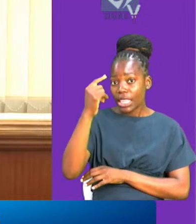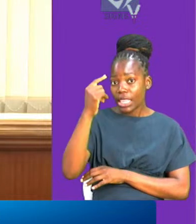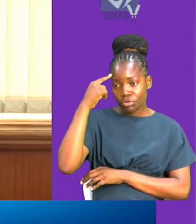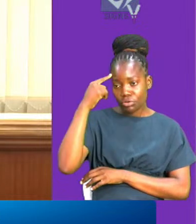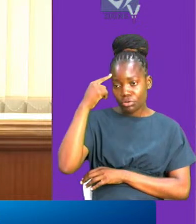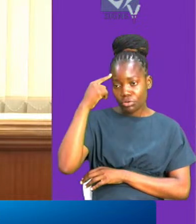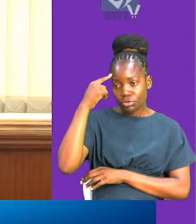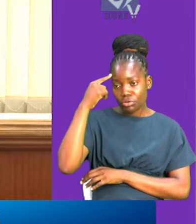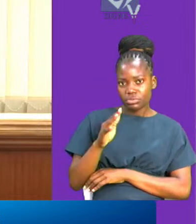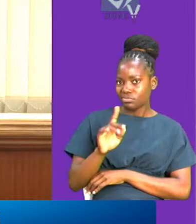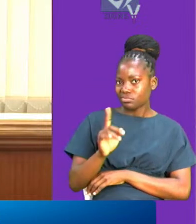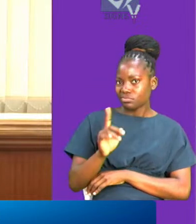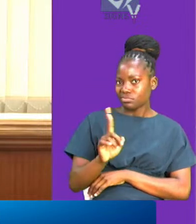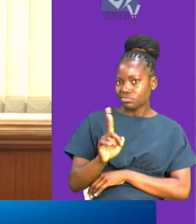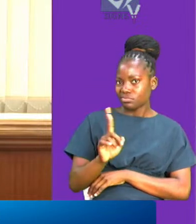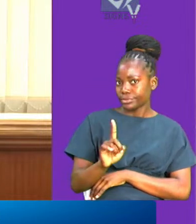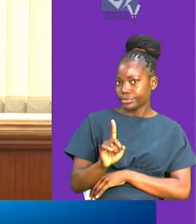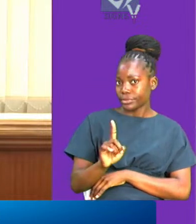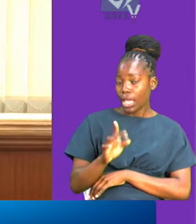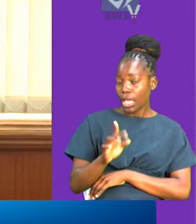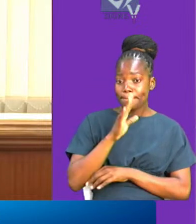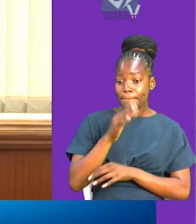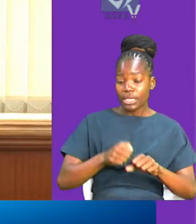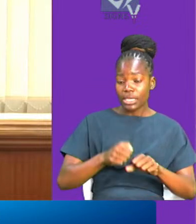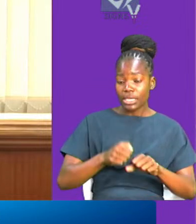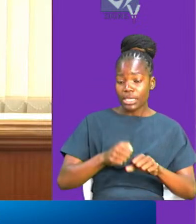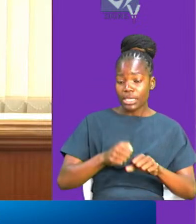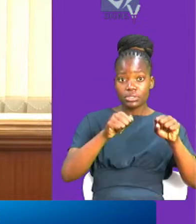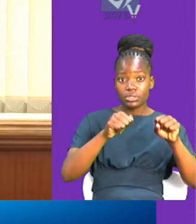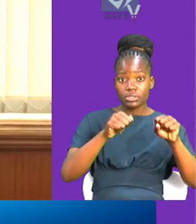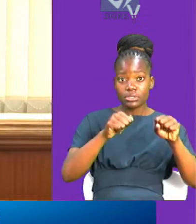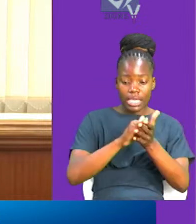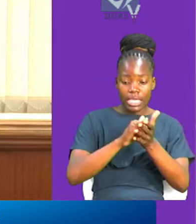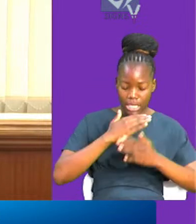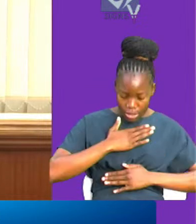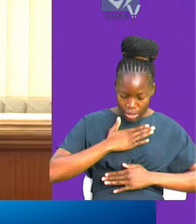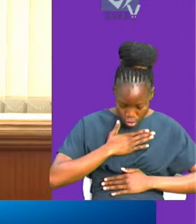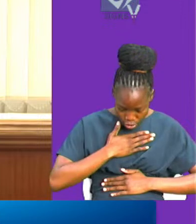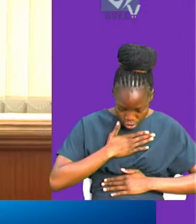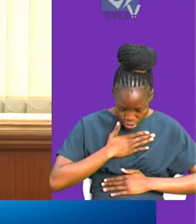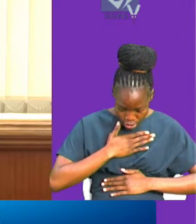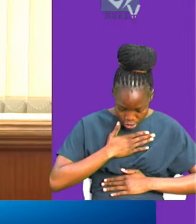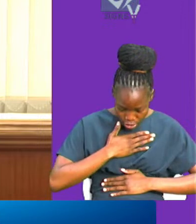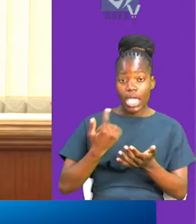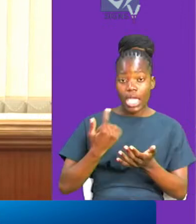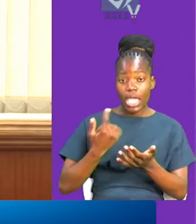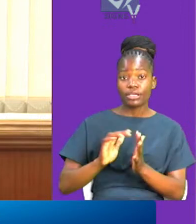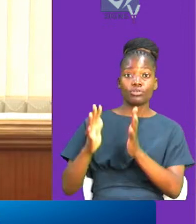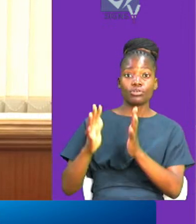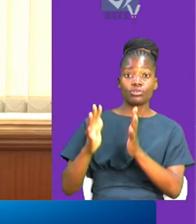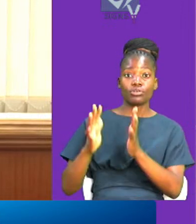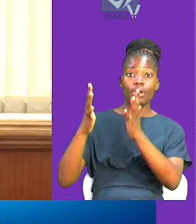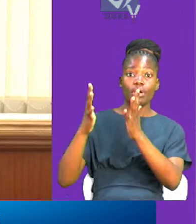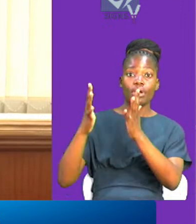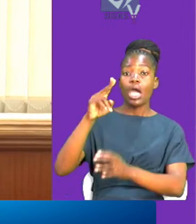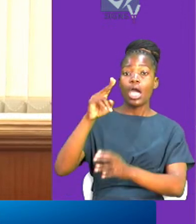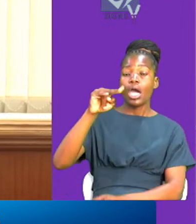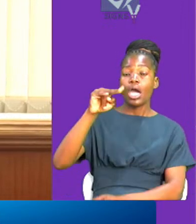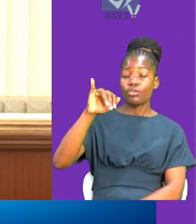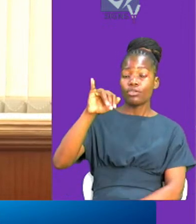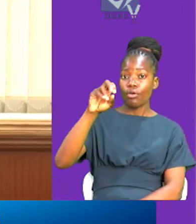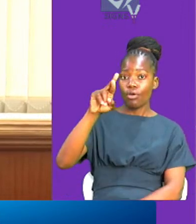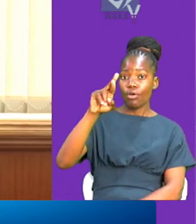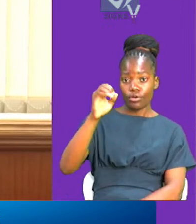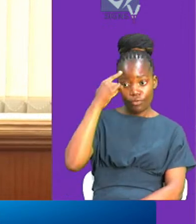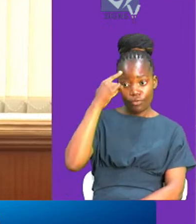far-fetched. Being the chairman of budget, that is an honorable position. And we really congratulate Honorable Ndindi Nyoro for that